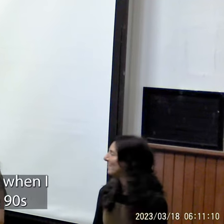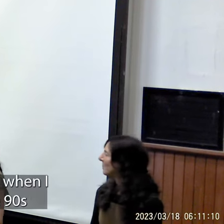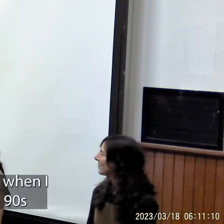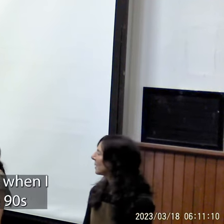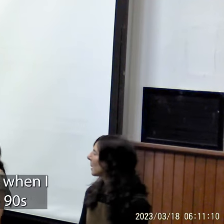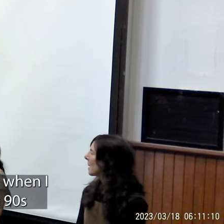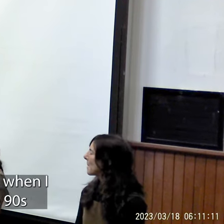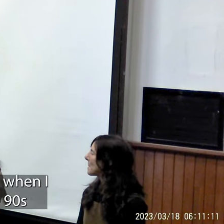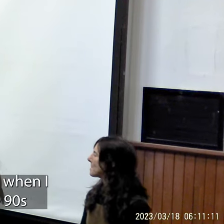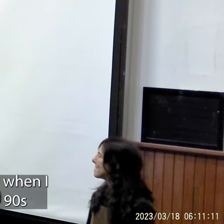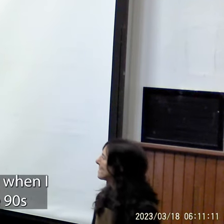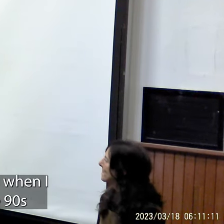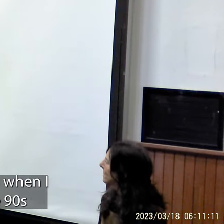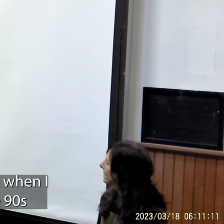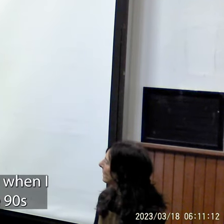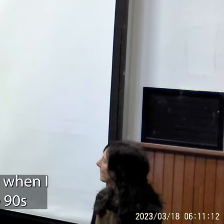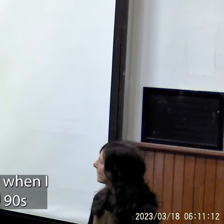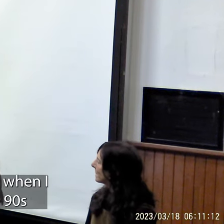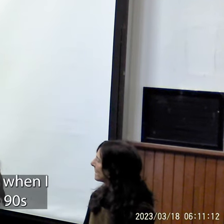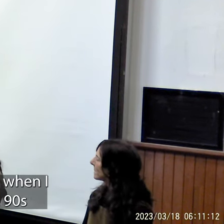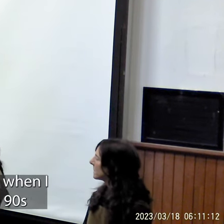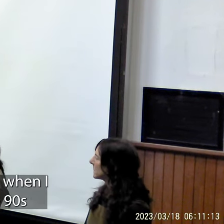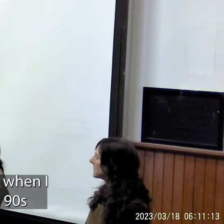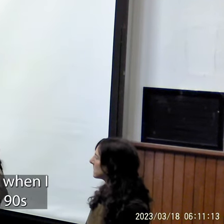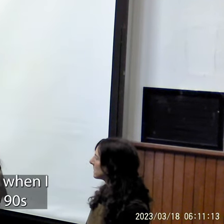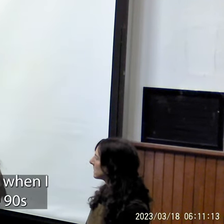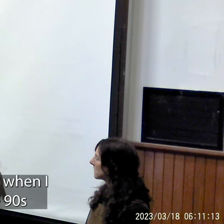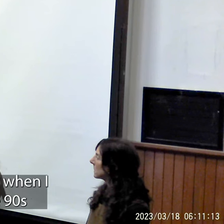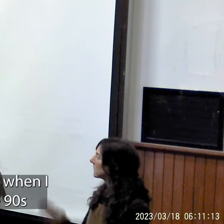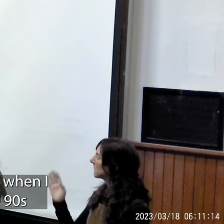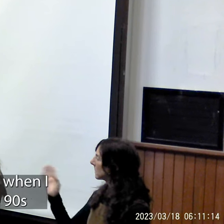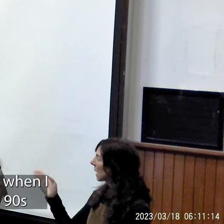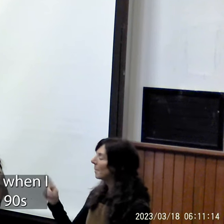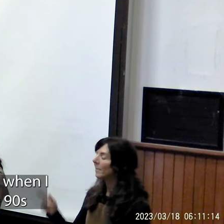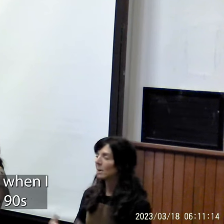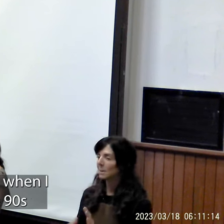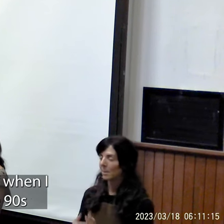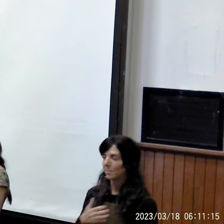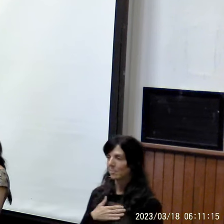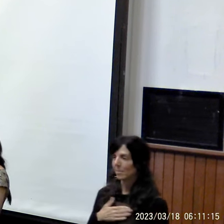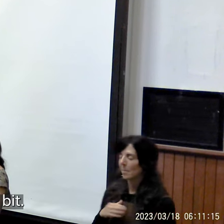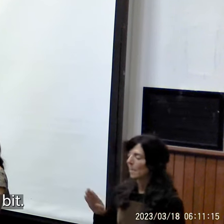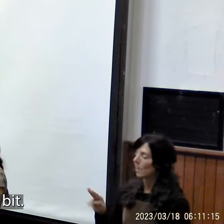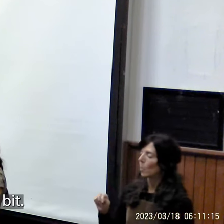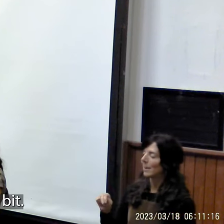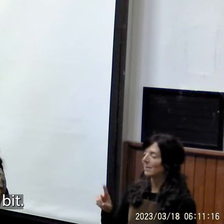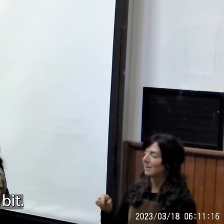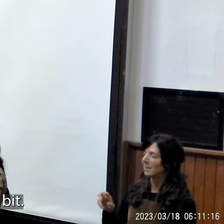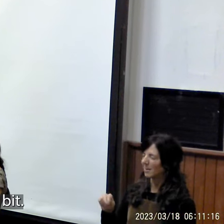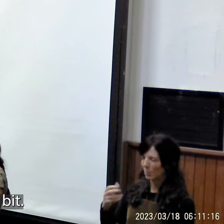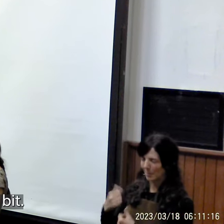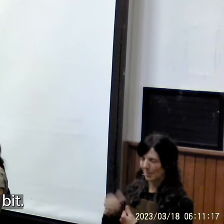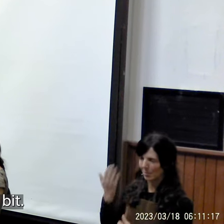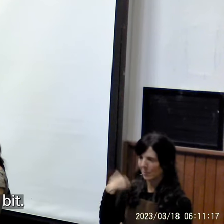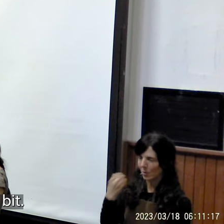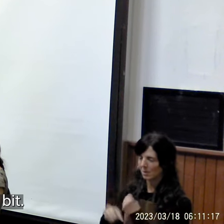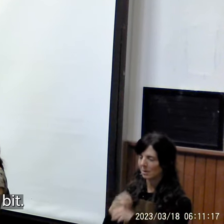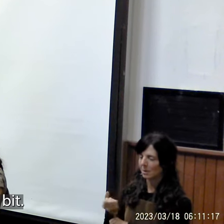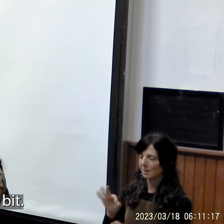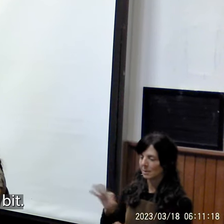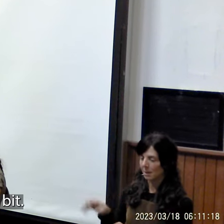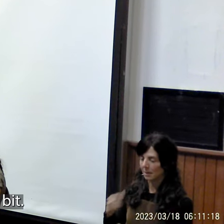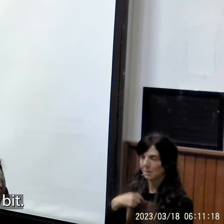But I just want to mention, like, for example, when I was making Brandon, so this is the 90s, so I actually was